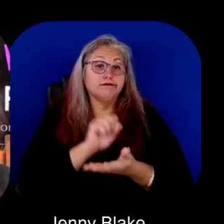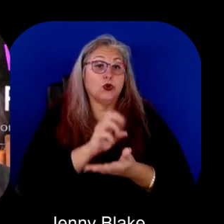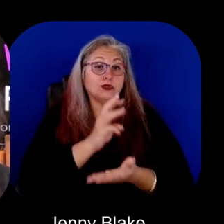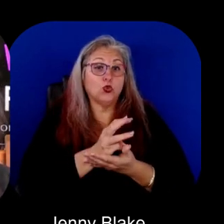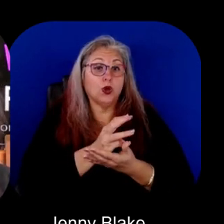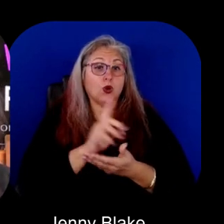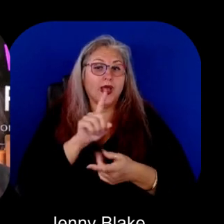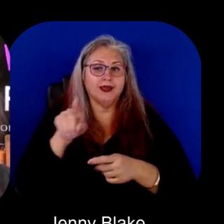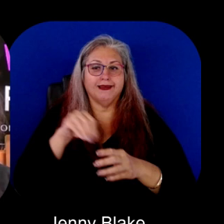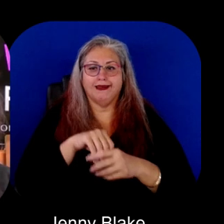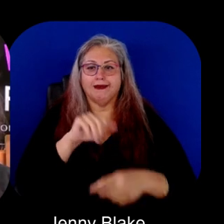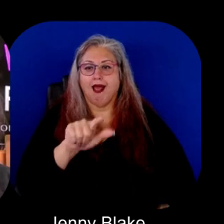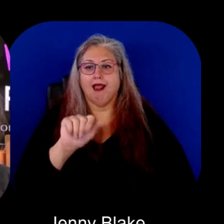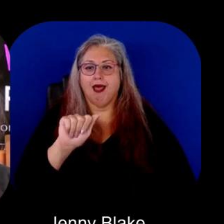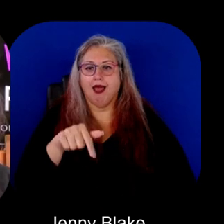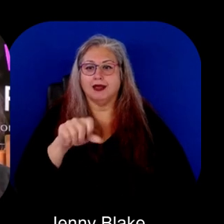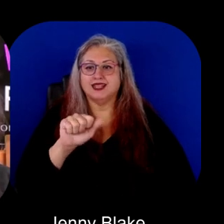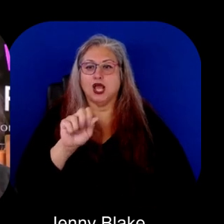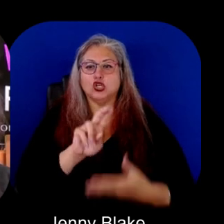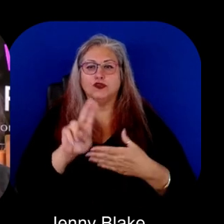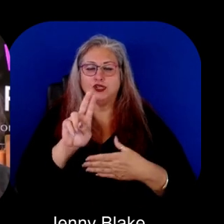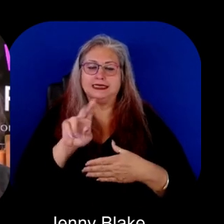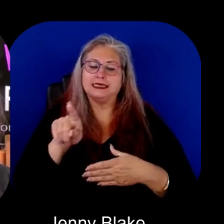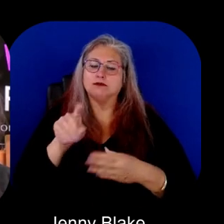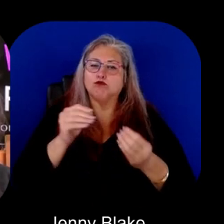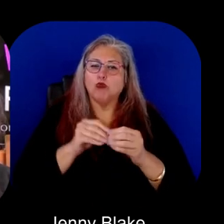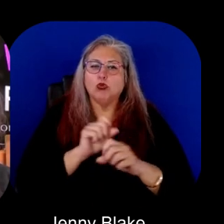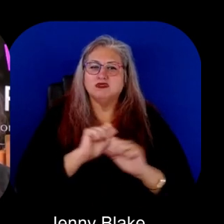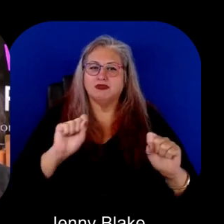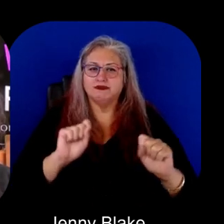work at Al-Aqsa University, which was much safer to do.